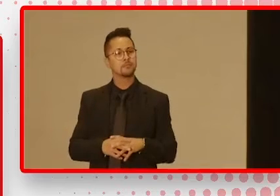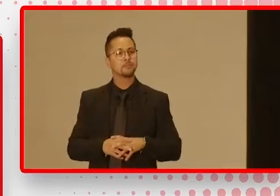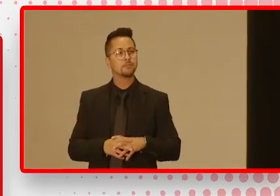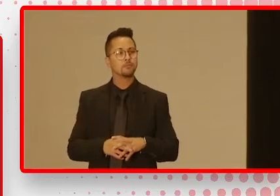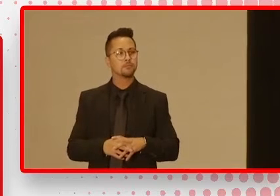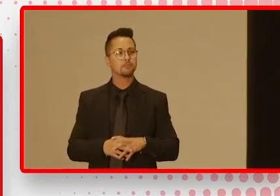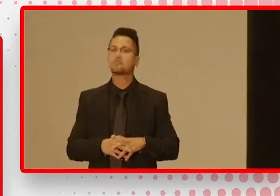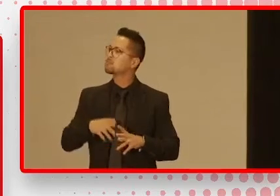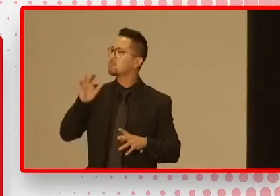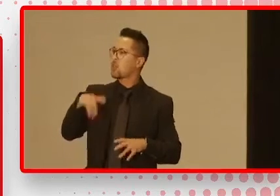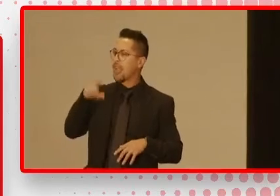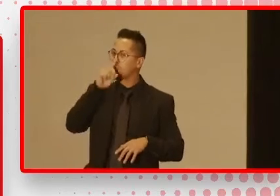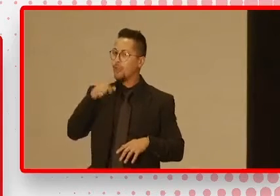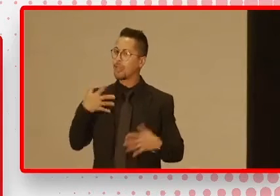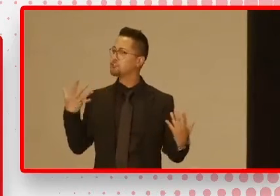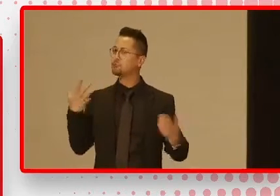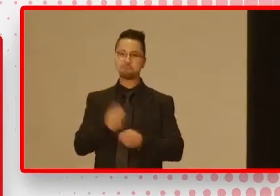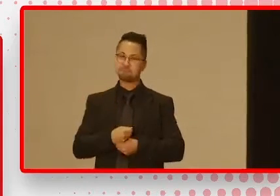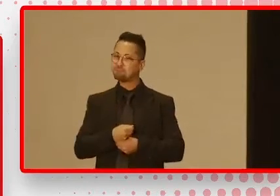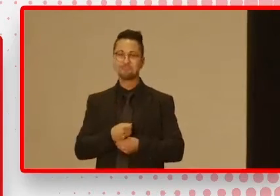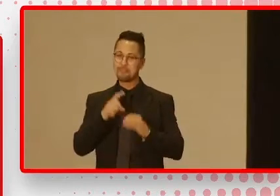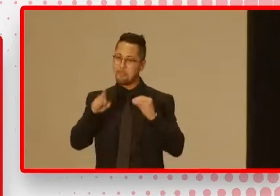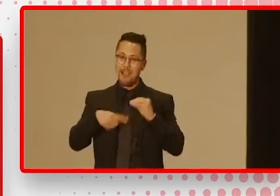a really, really quick overview of VR.